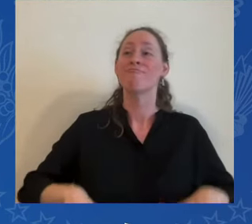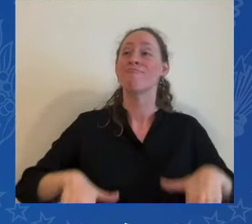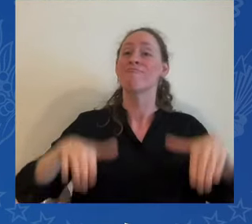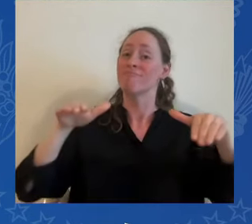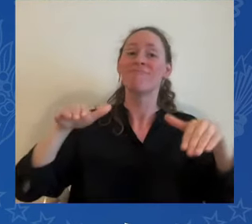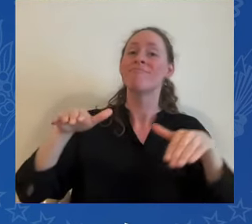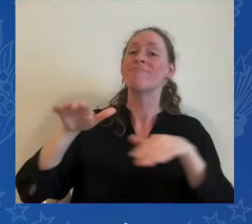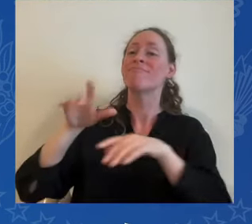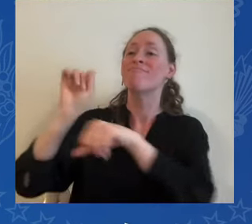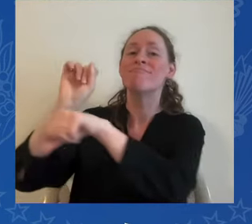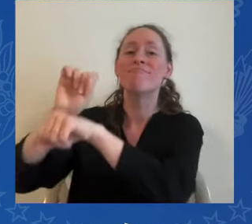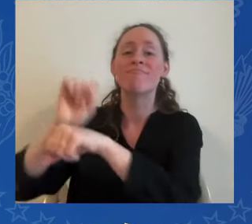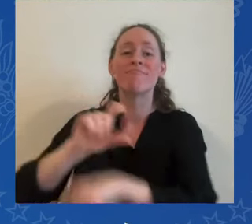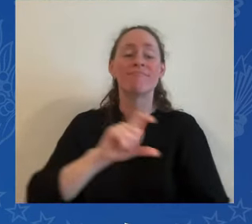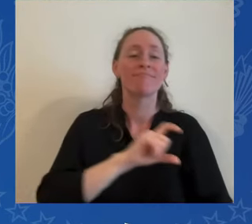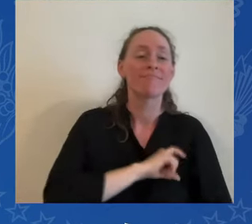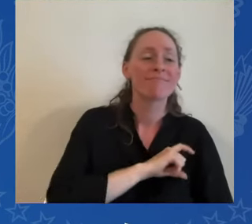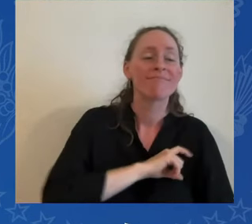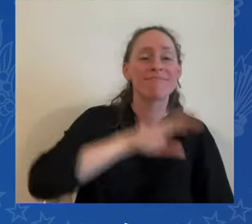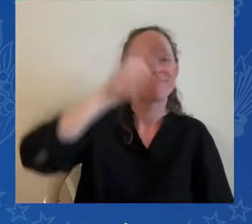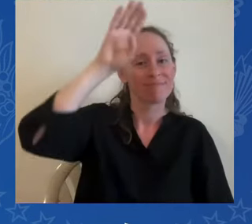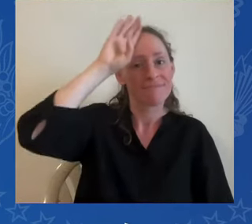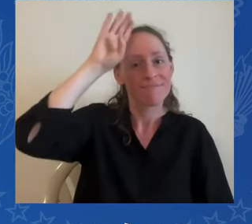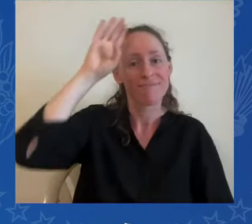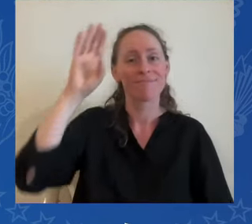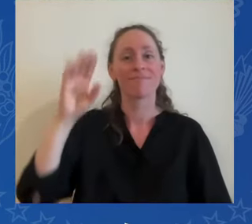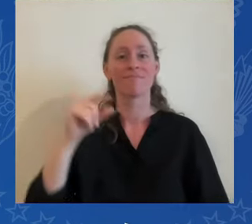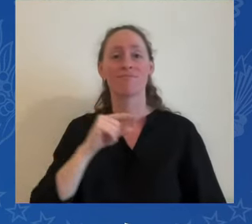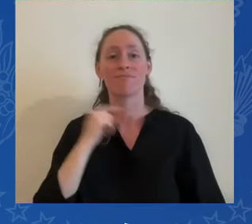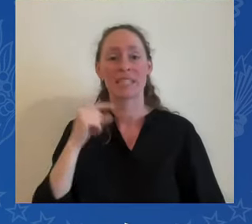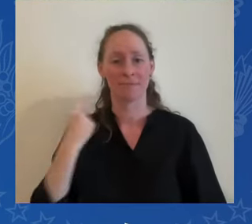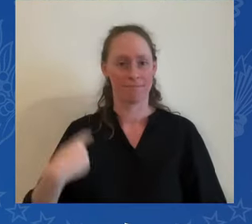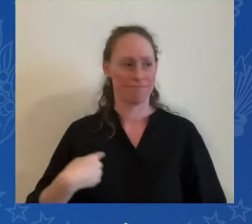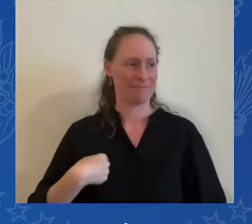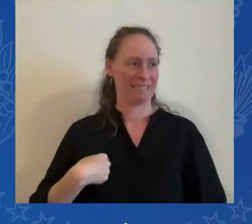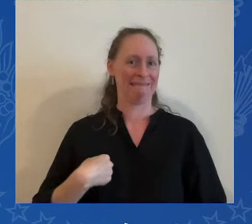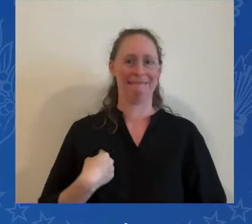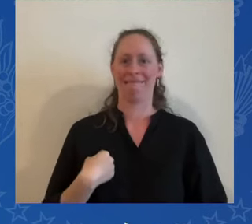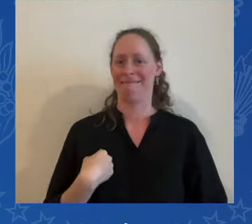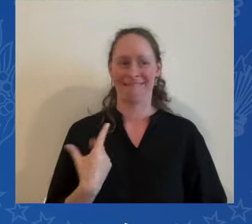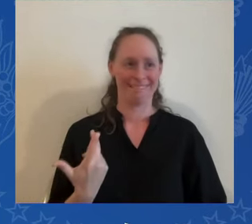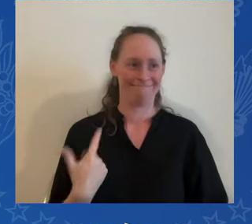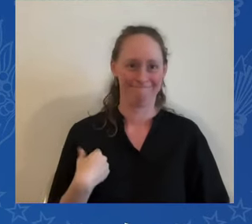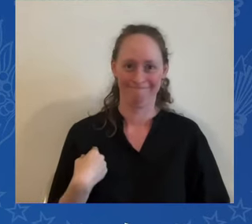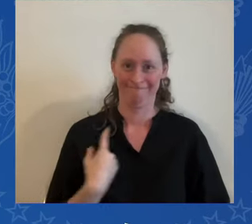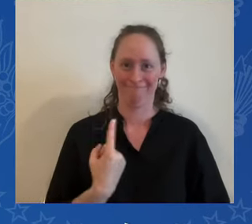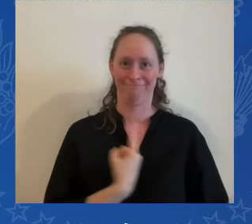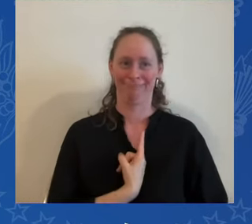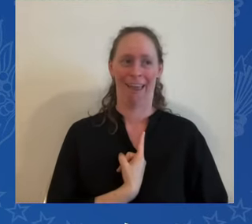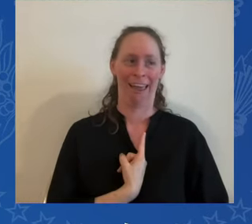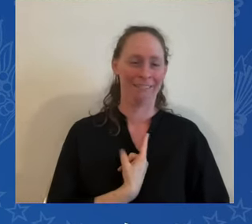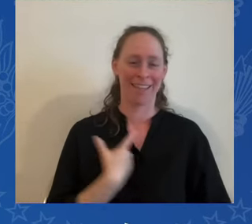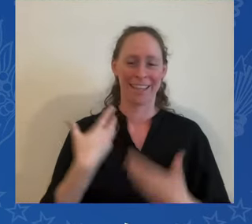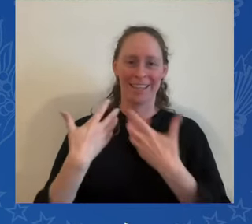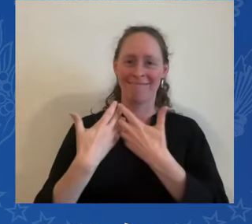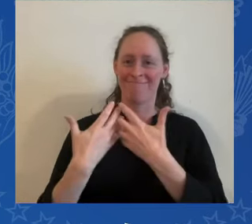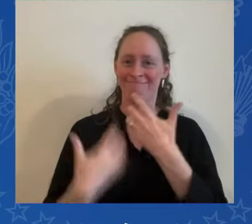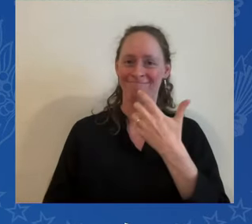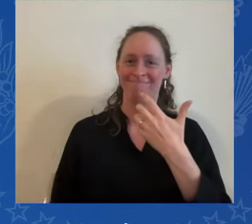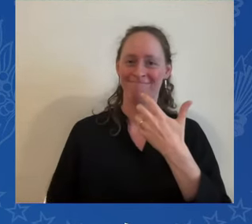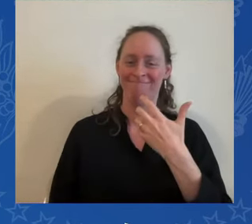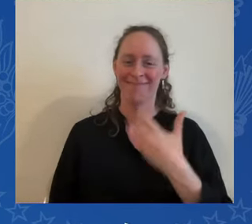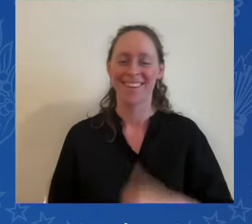decide. One morning, a few days before Thanksgiving, a house fire in Brooklyn. Heavy